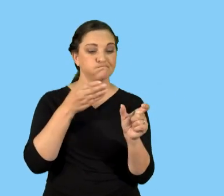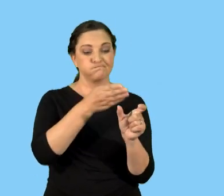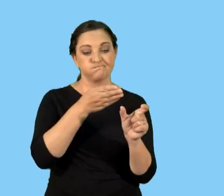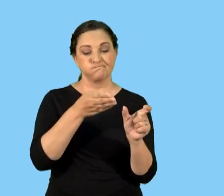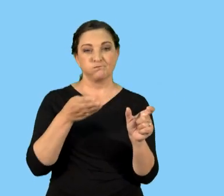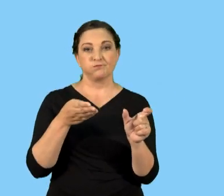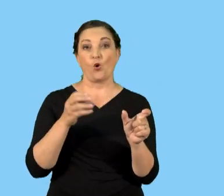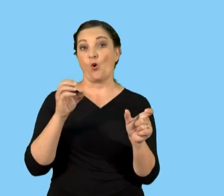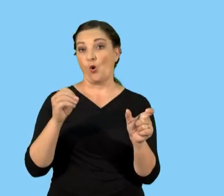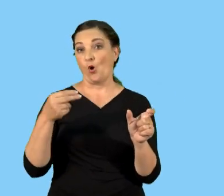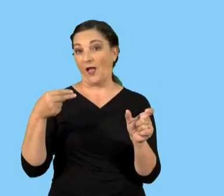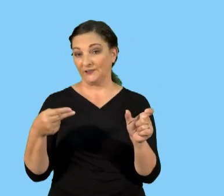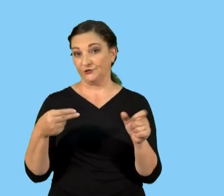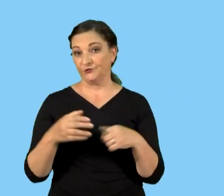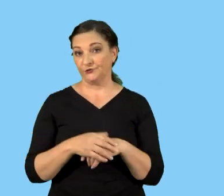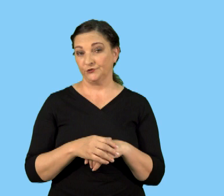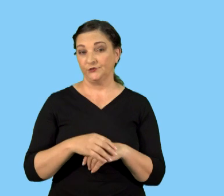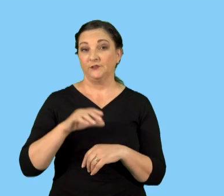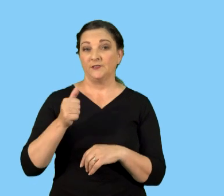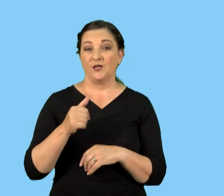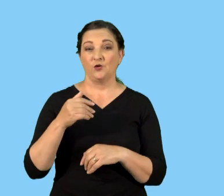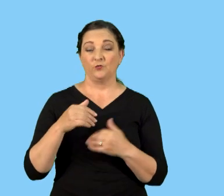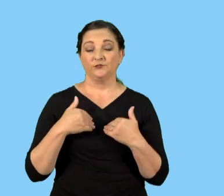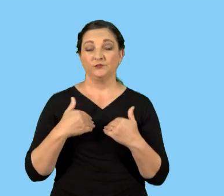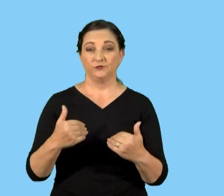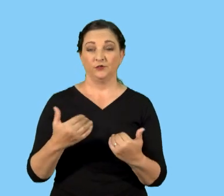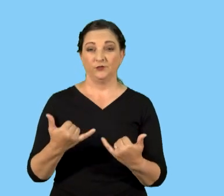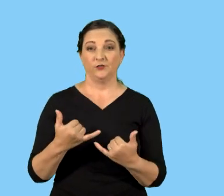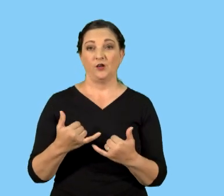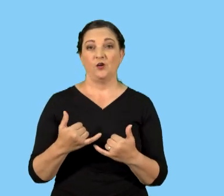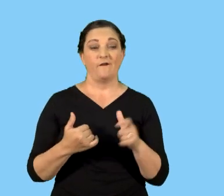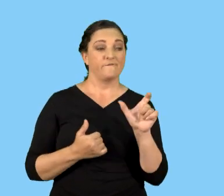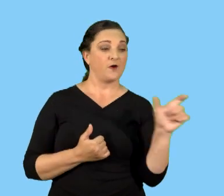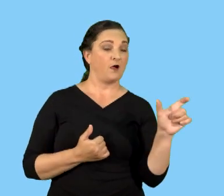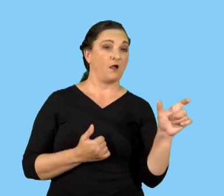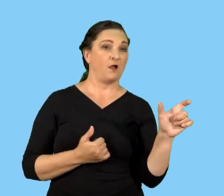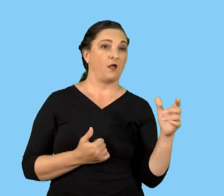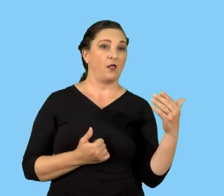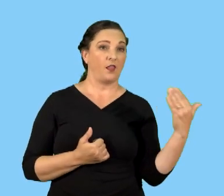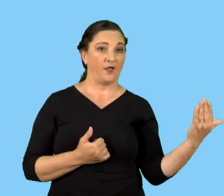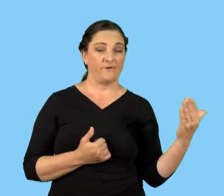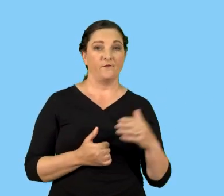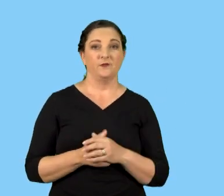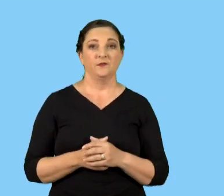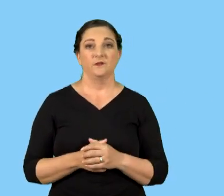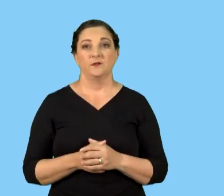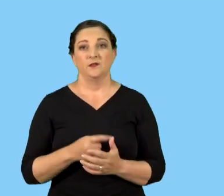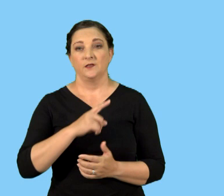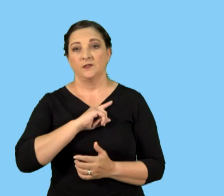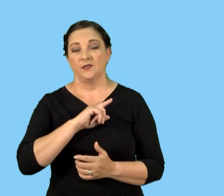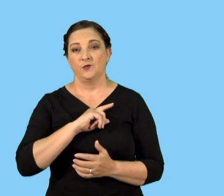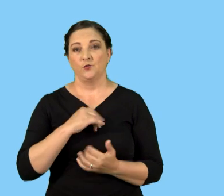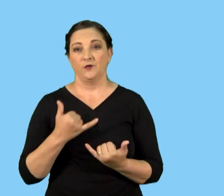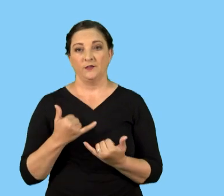compound, we'll start, when we're naming the OH, we'll start naming by the substance that is far to the left if both the substances